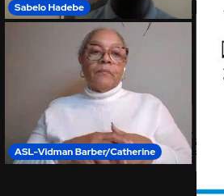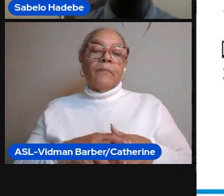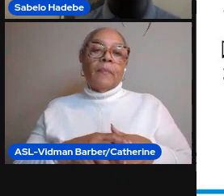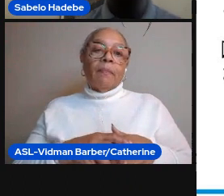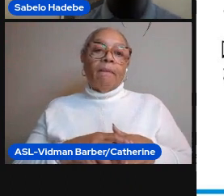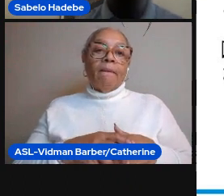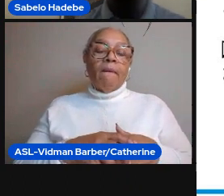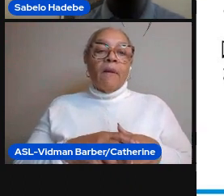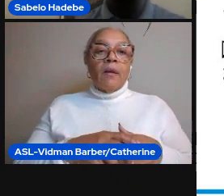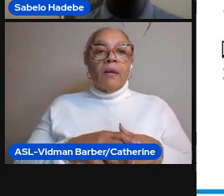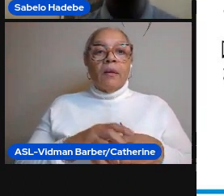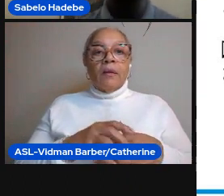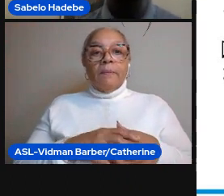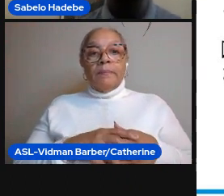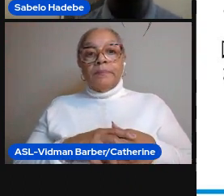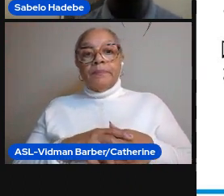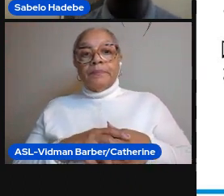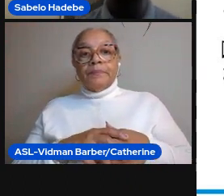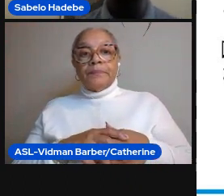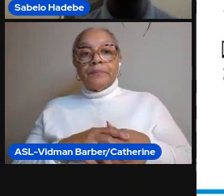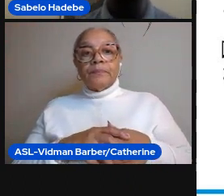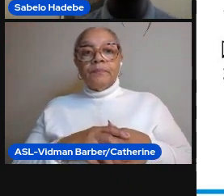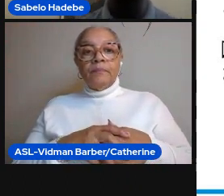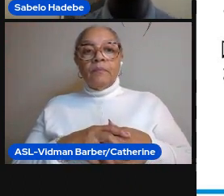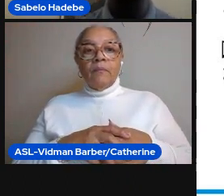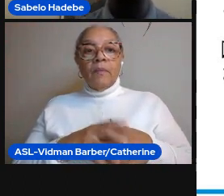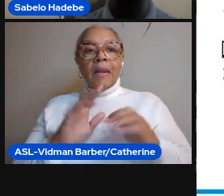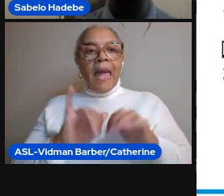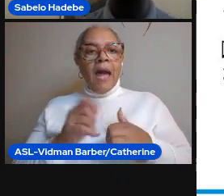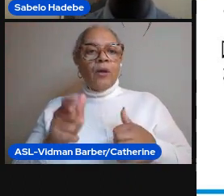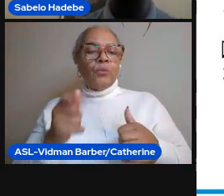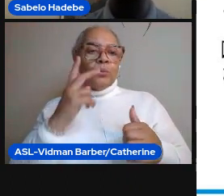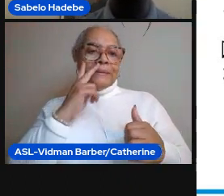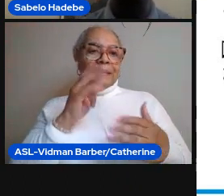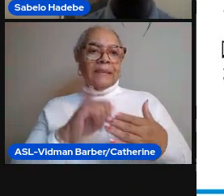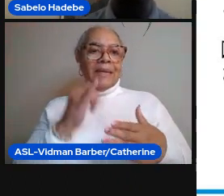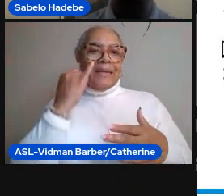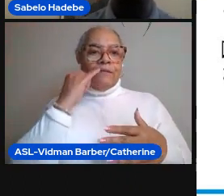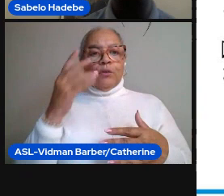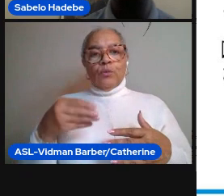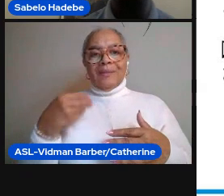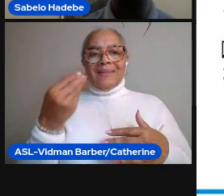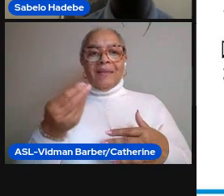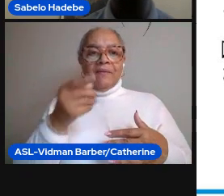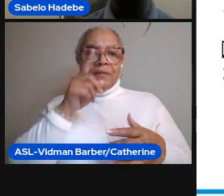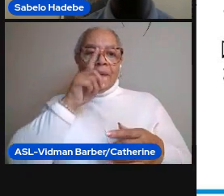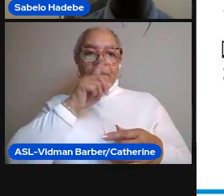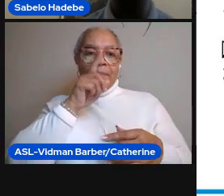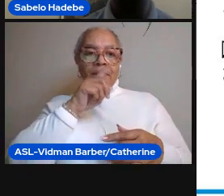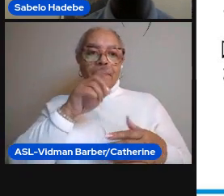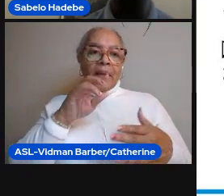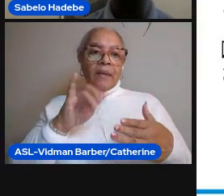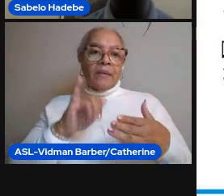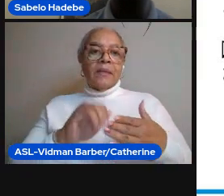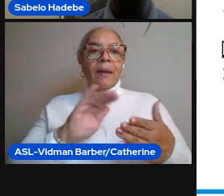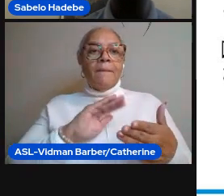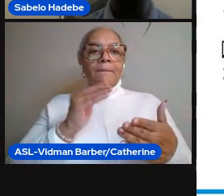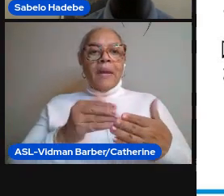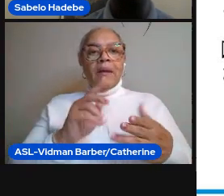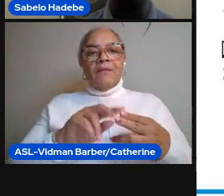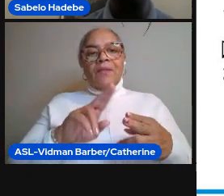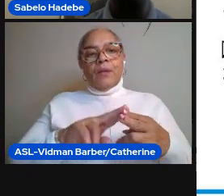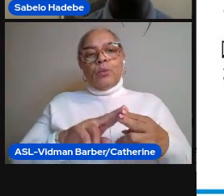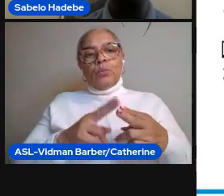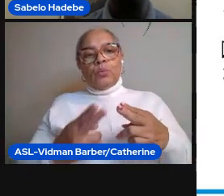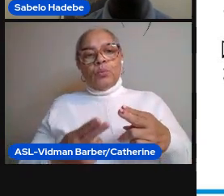And one of the ways in which we can see that is that if you give the mice MC903, they lose a little bit of weight.